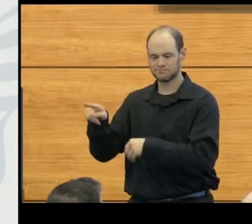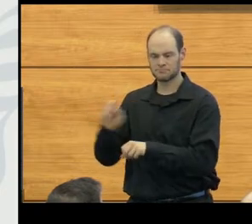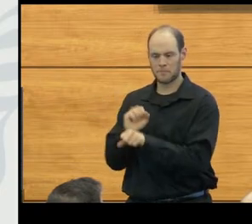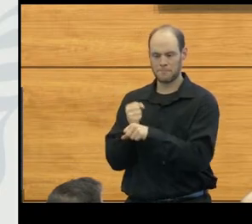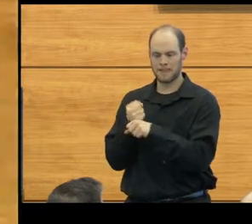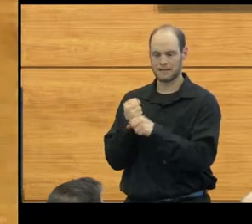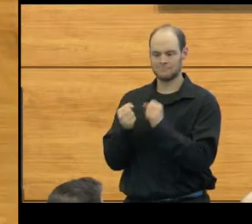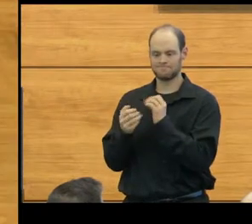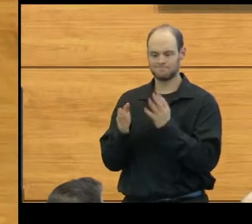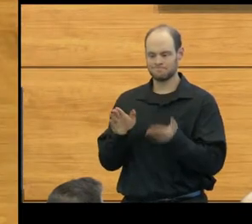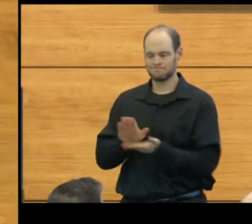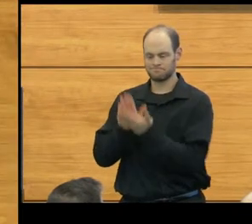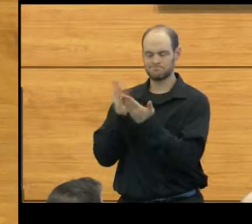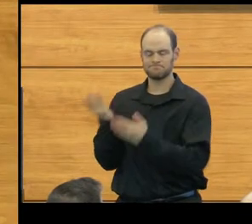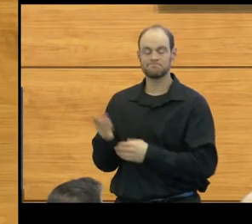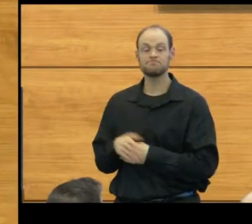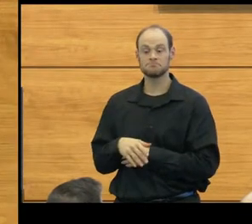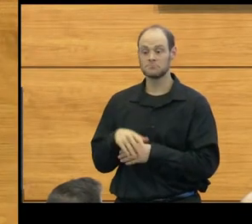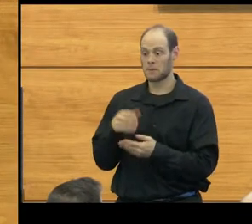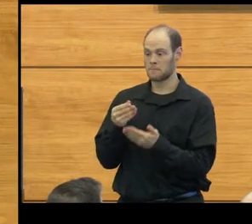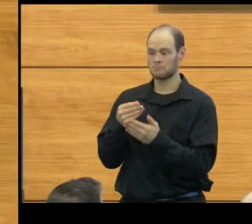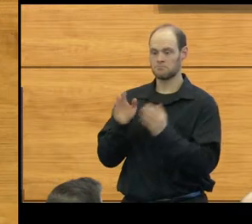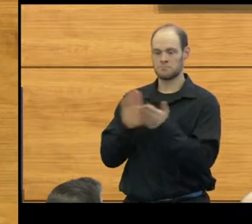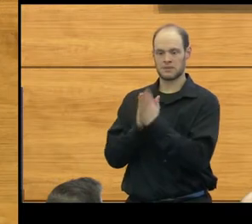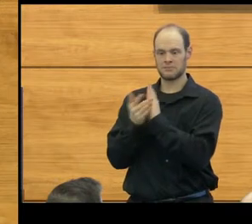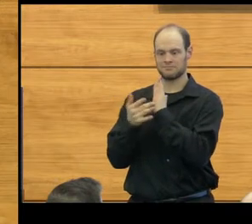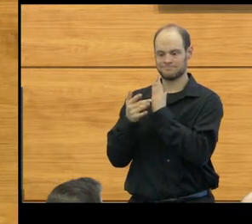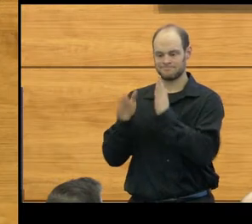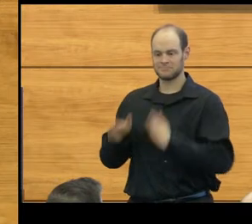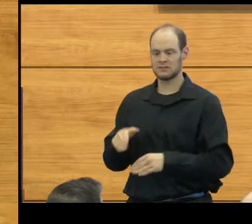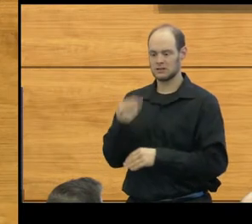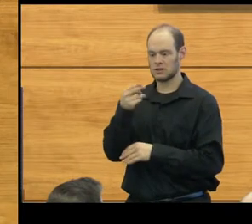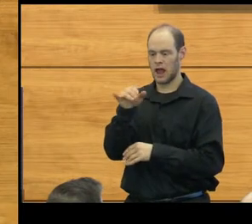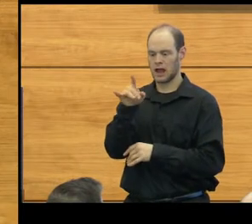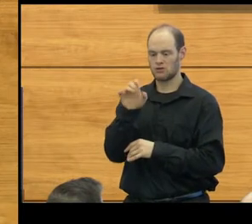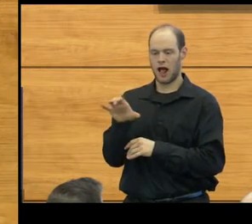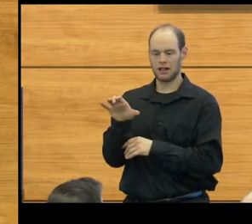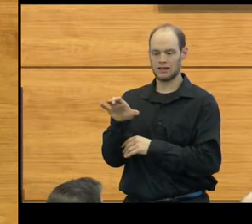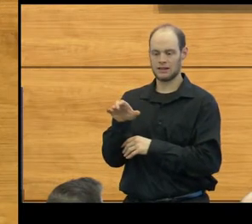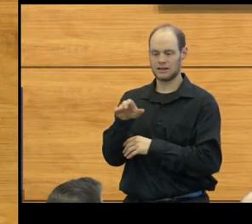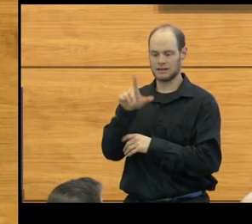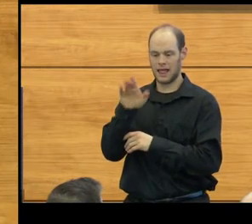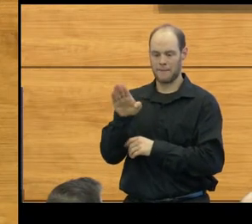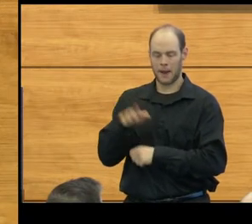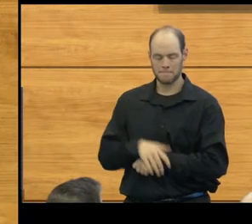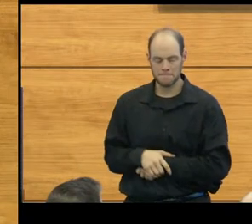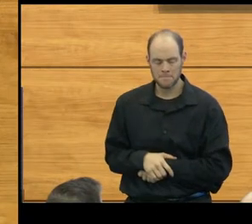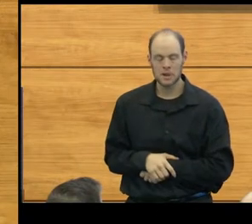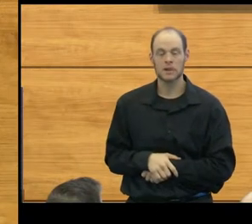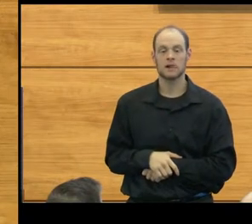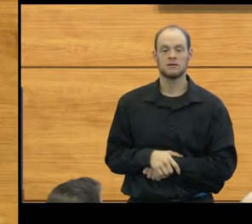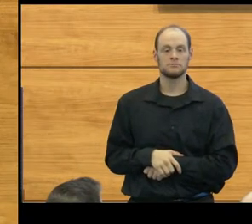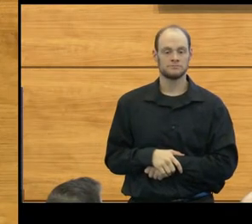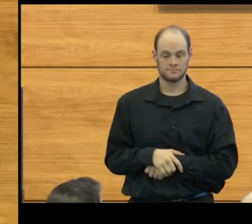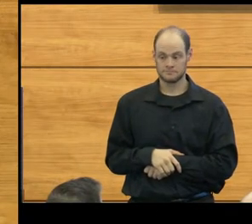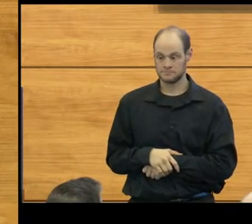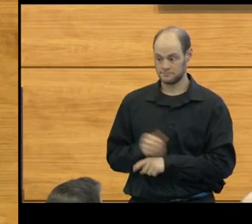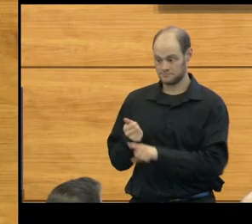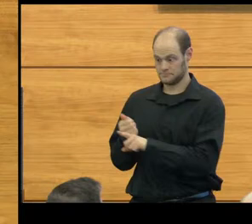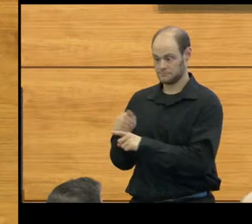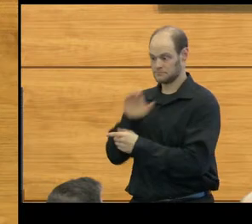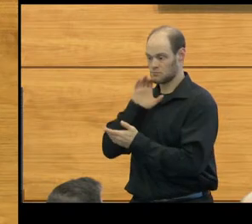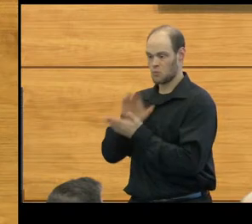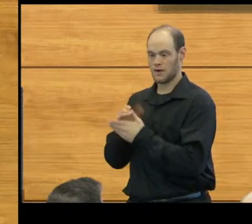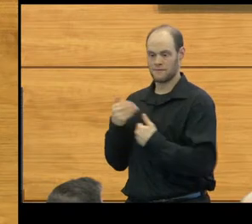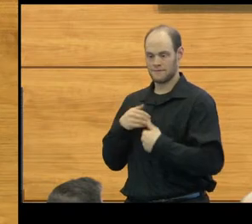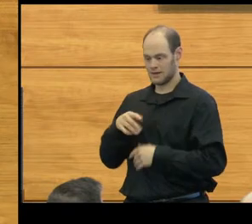instruments. He then eventually got a job as a technician in a hydraulics research laboratory. He and his wife